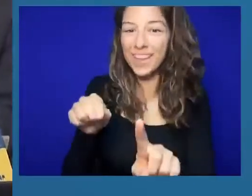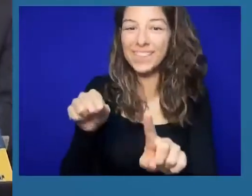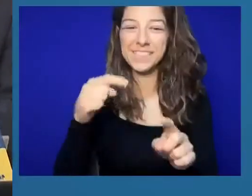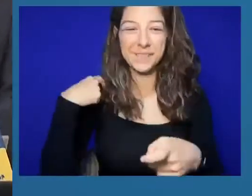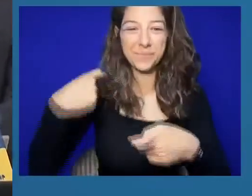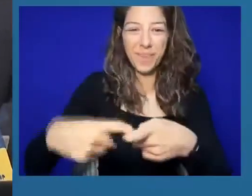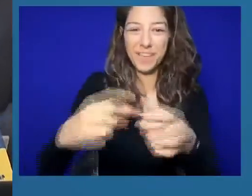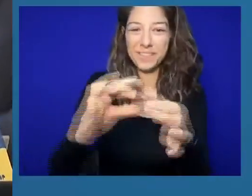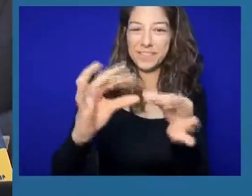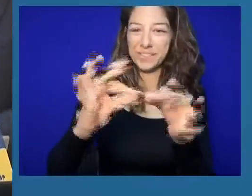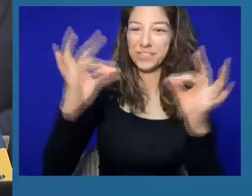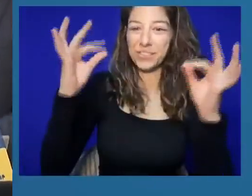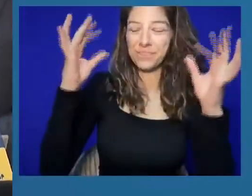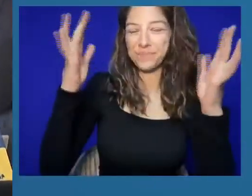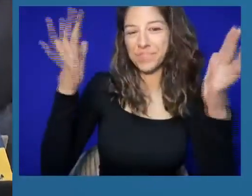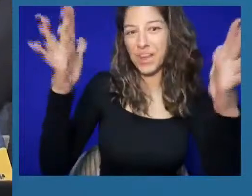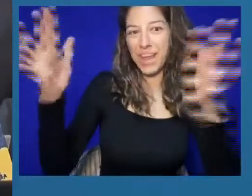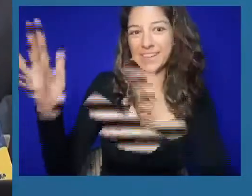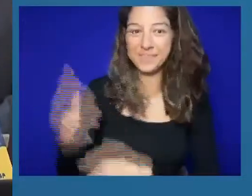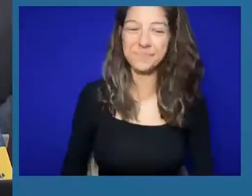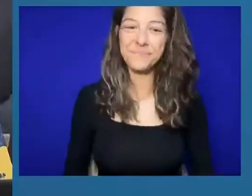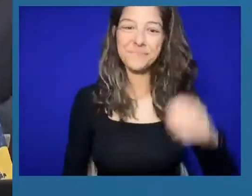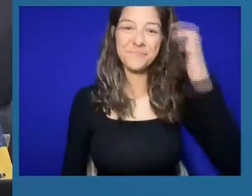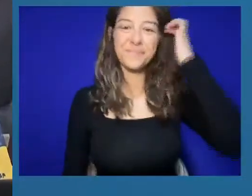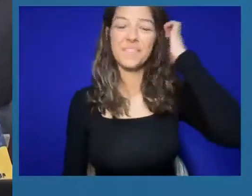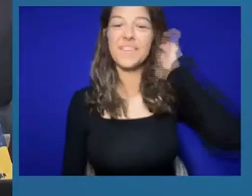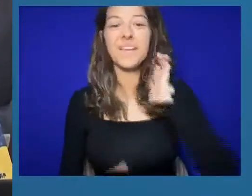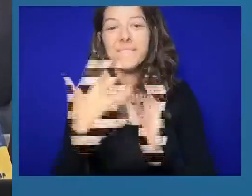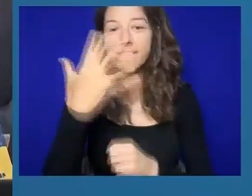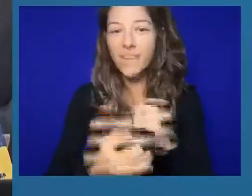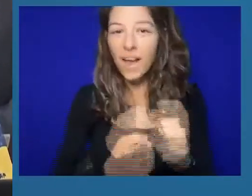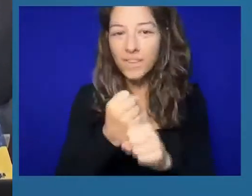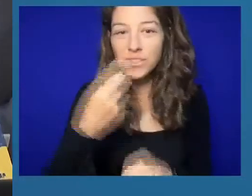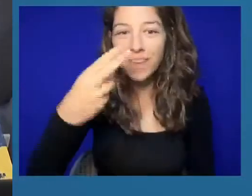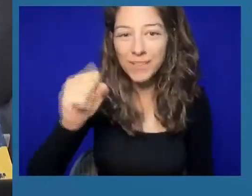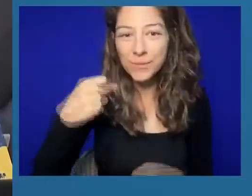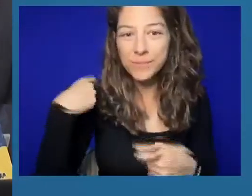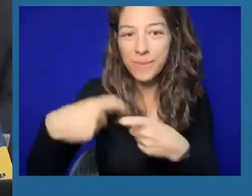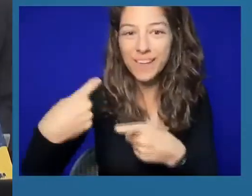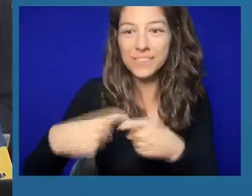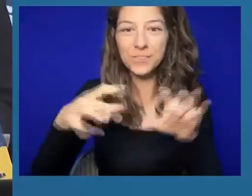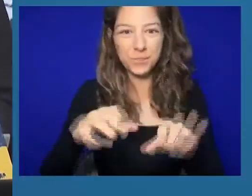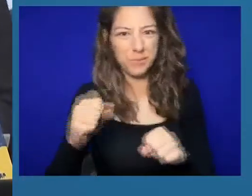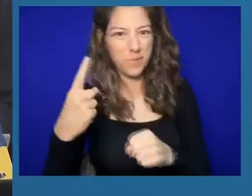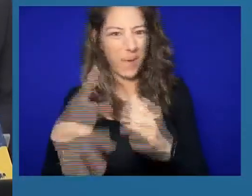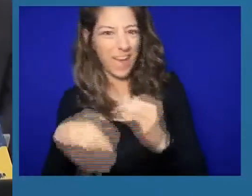puede, si se puede. 5 years of high school Spanish. Yeah, it took me an extra year. I get it.